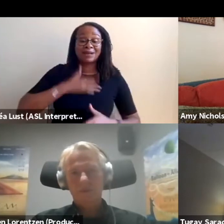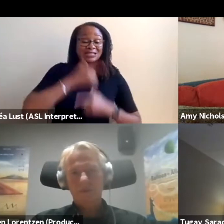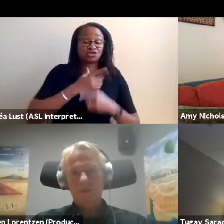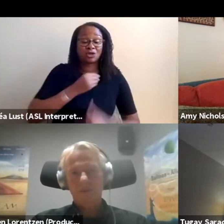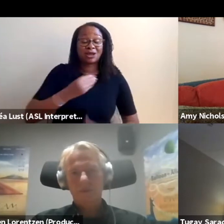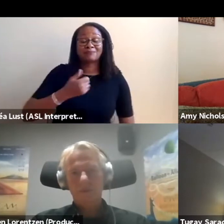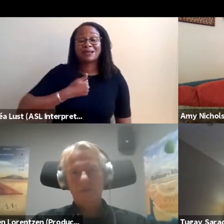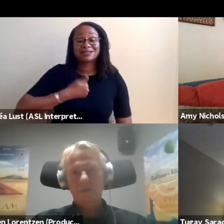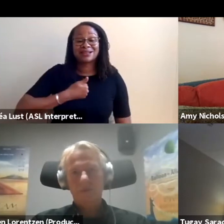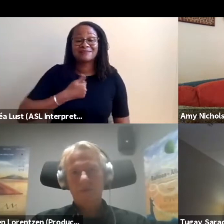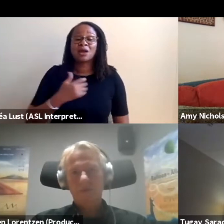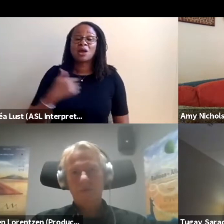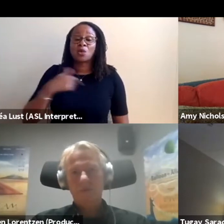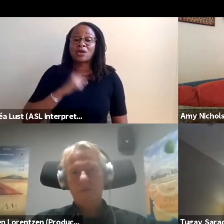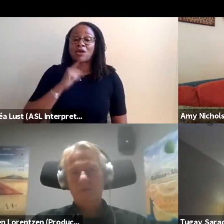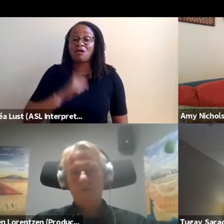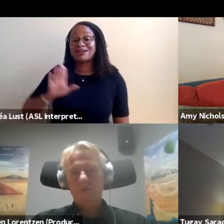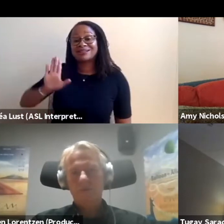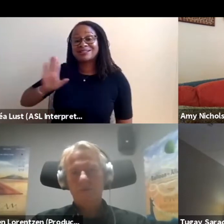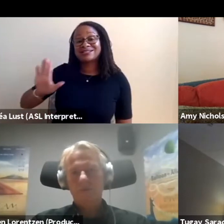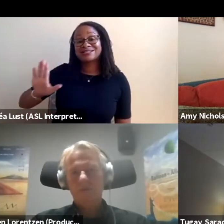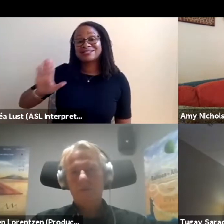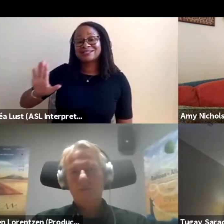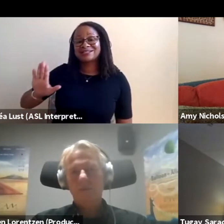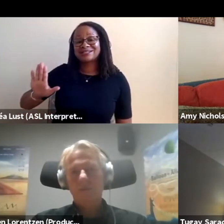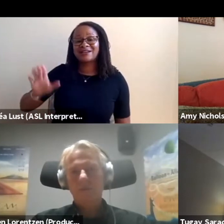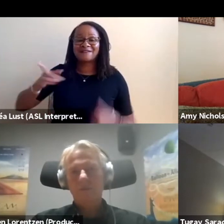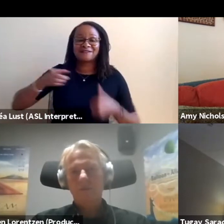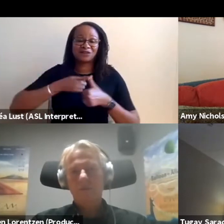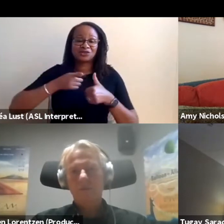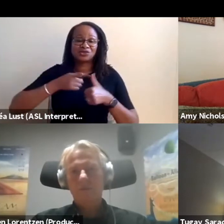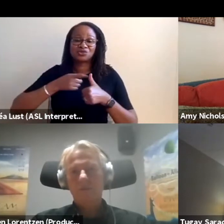are his first